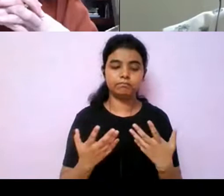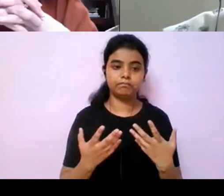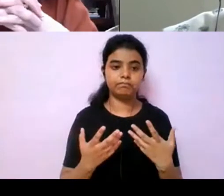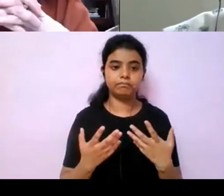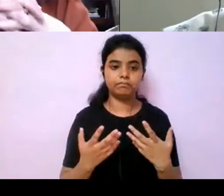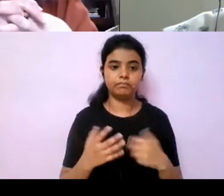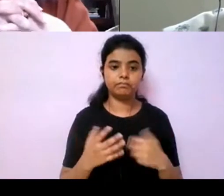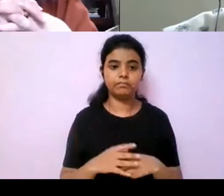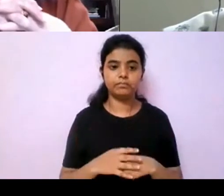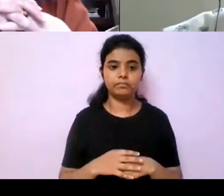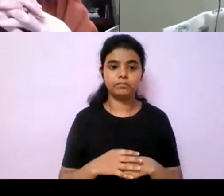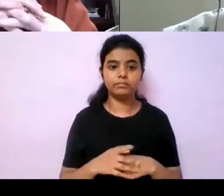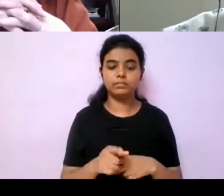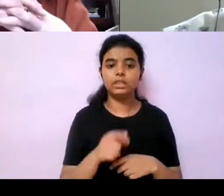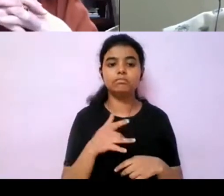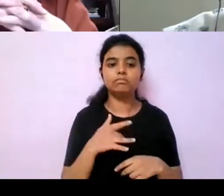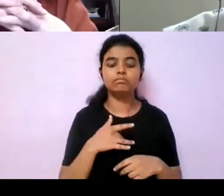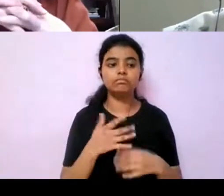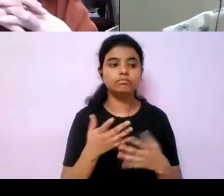when one's dealing with